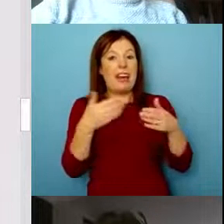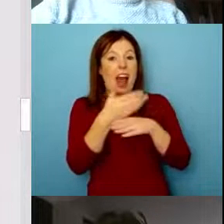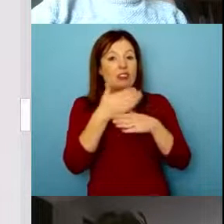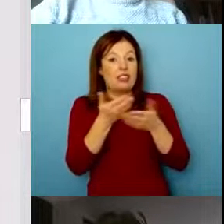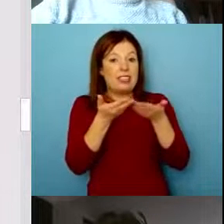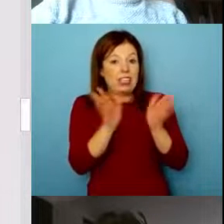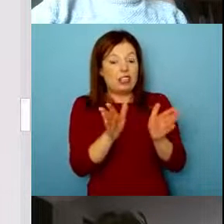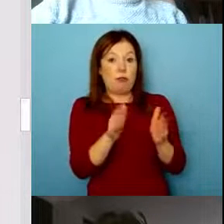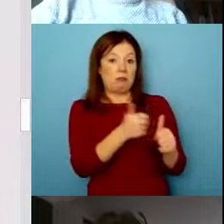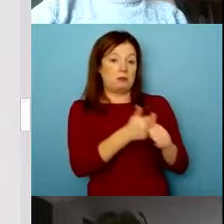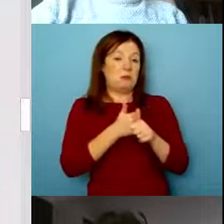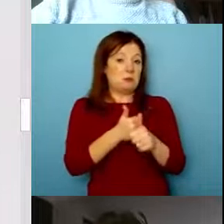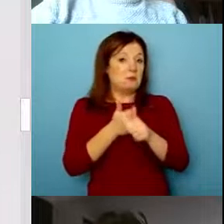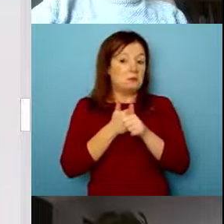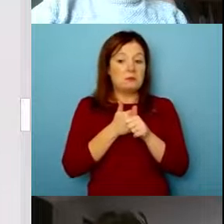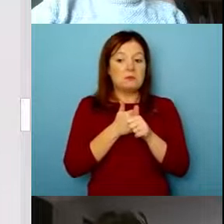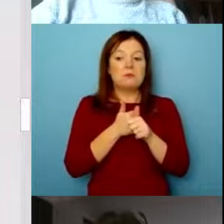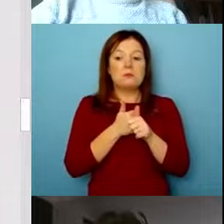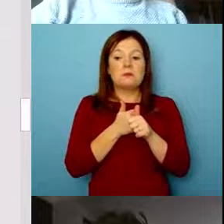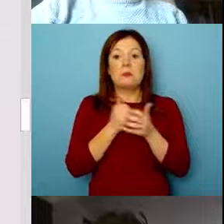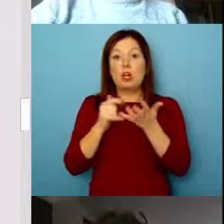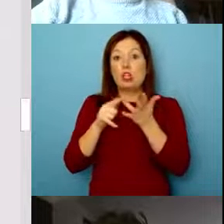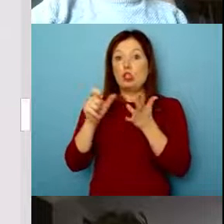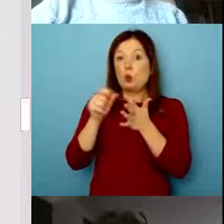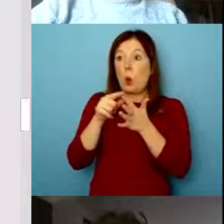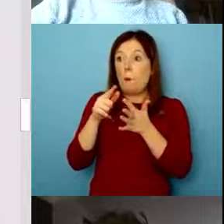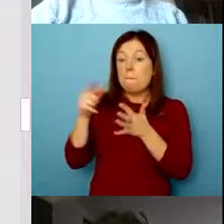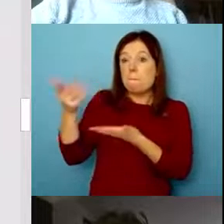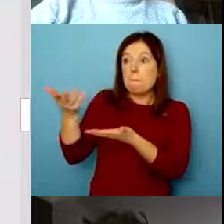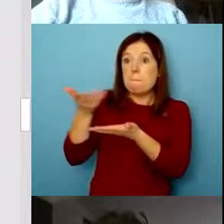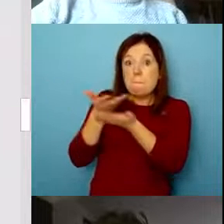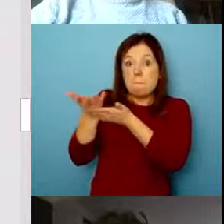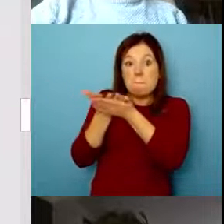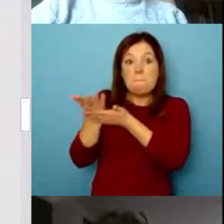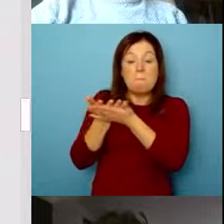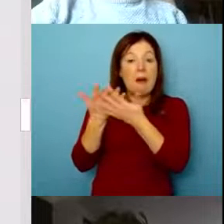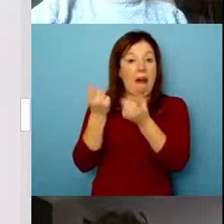Hearing Loss, and increasingly we are reaching out to Scope and